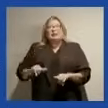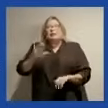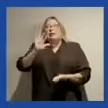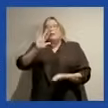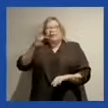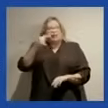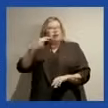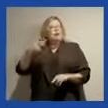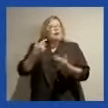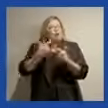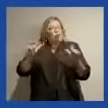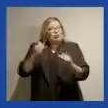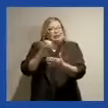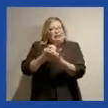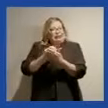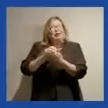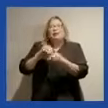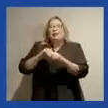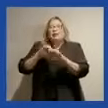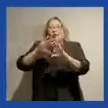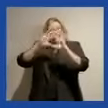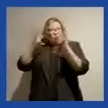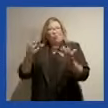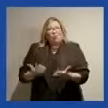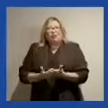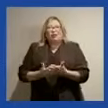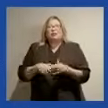7 years running, $3.89 trillion.